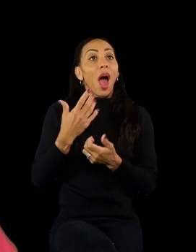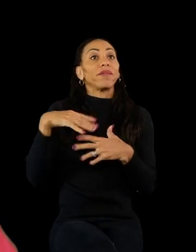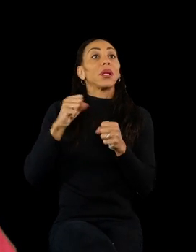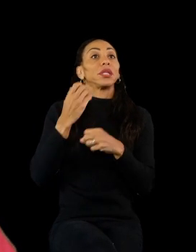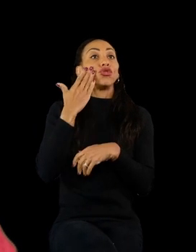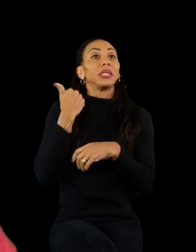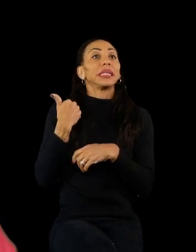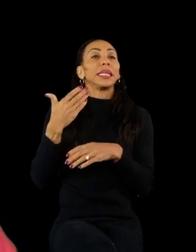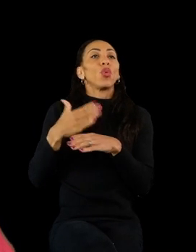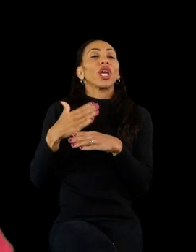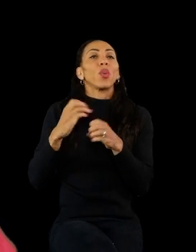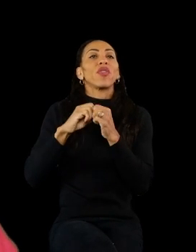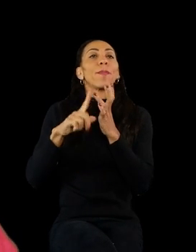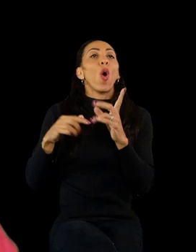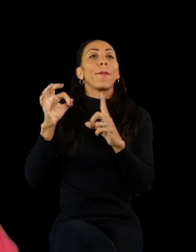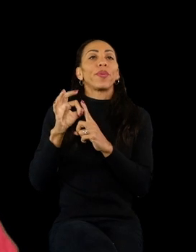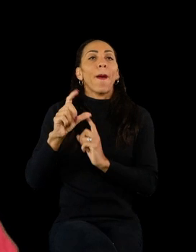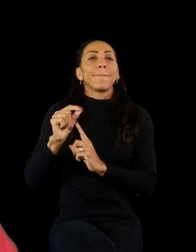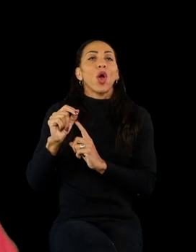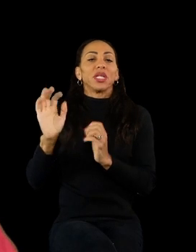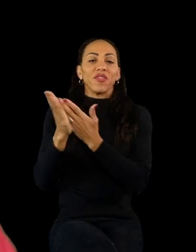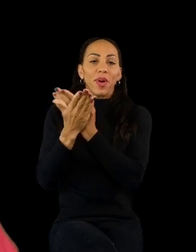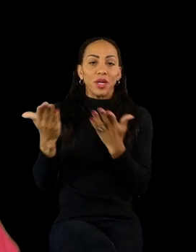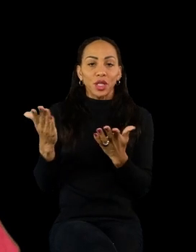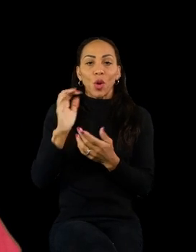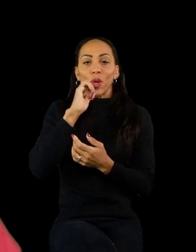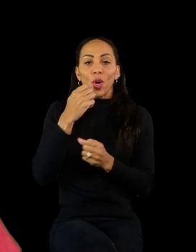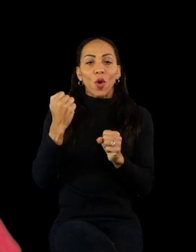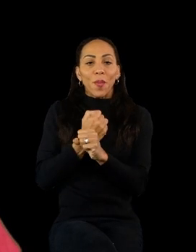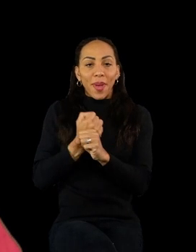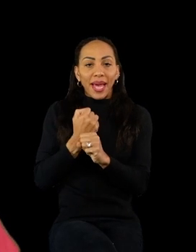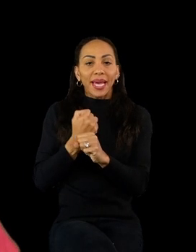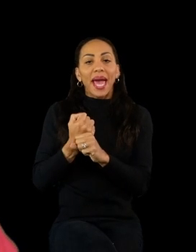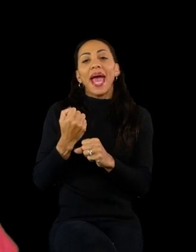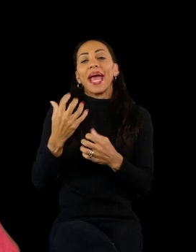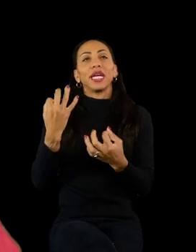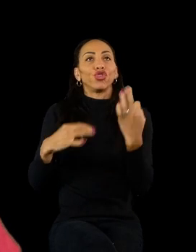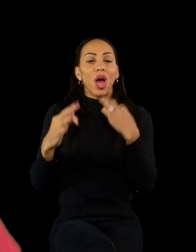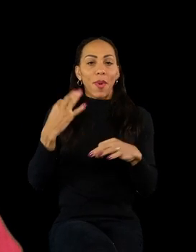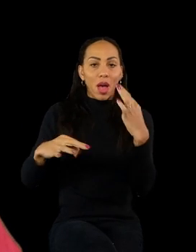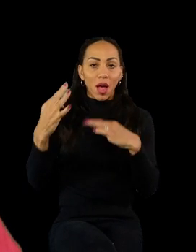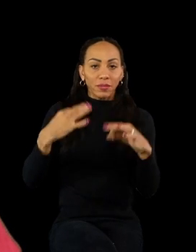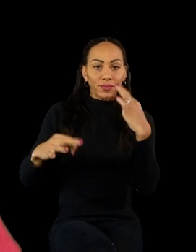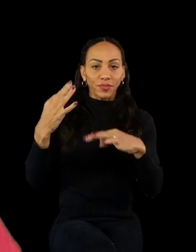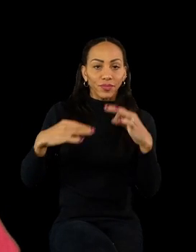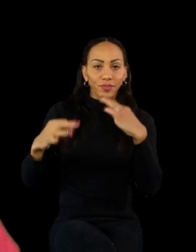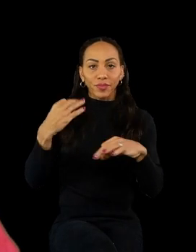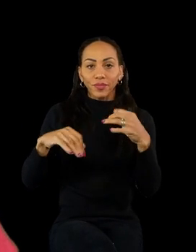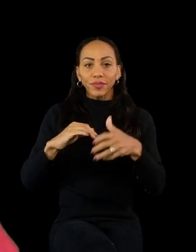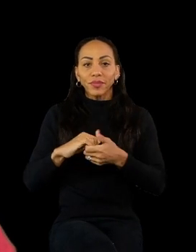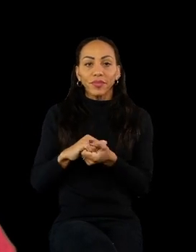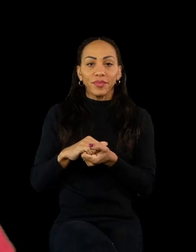project with BOP, and we will be making a live radio drama where we are